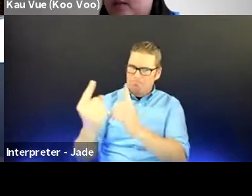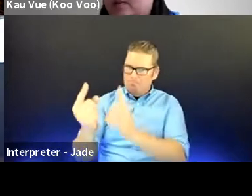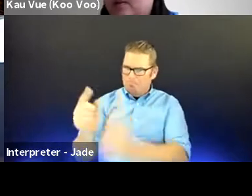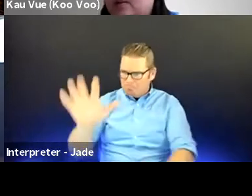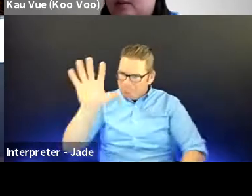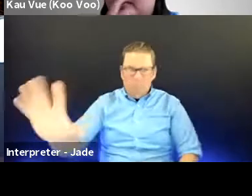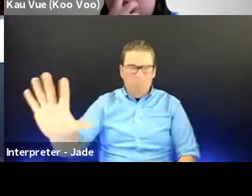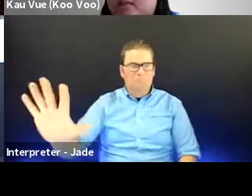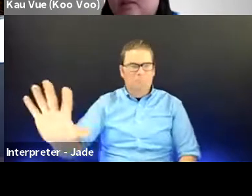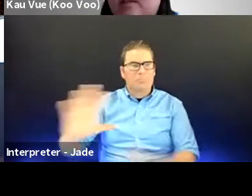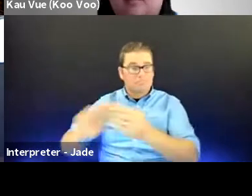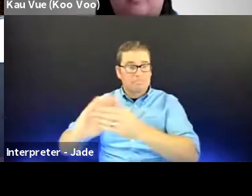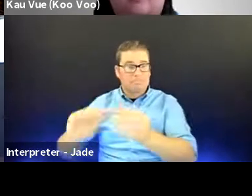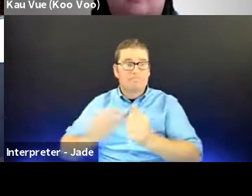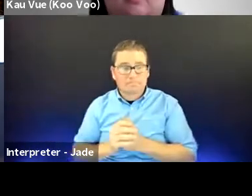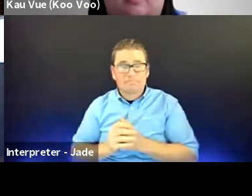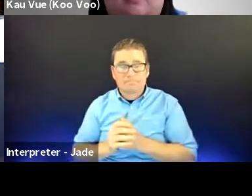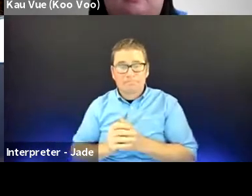also say was